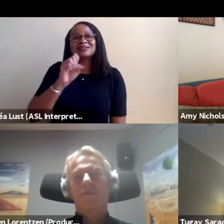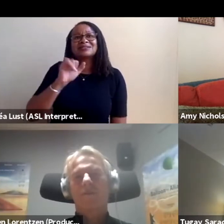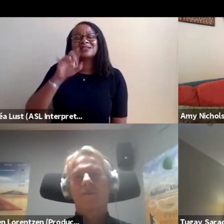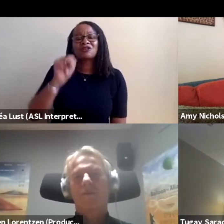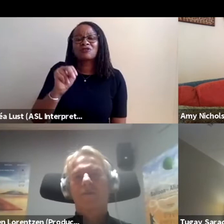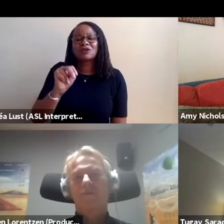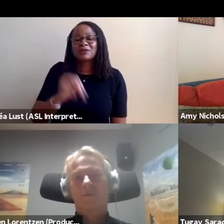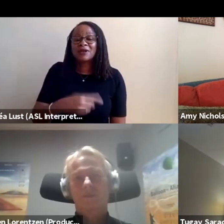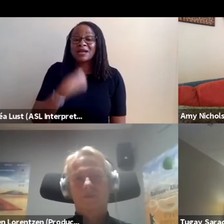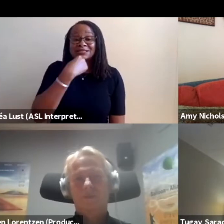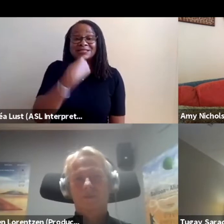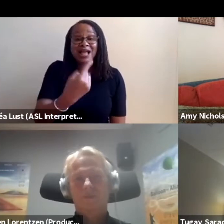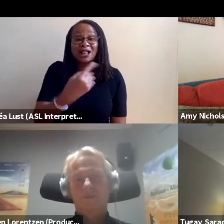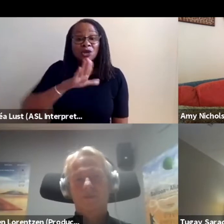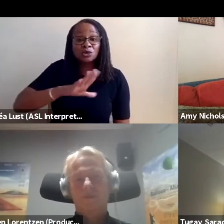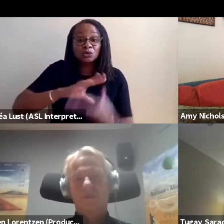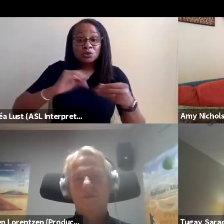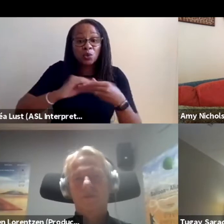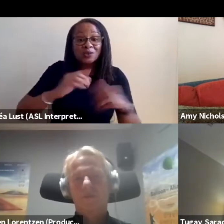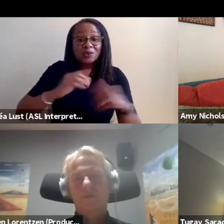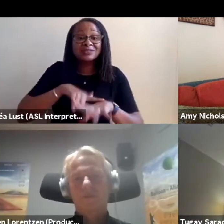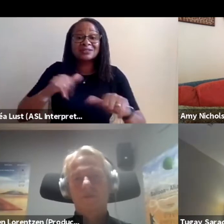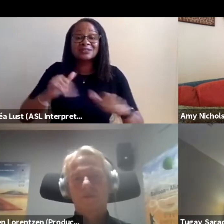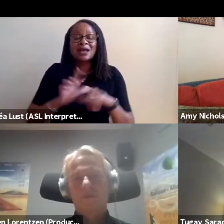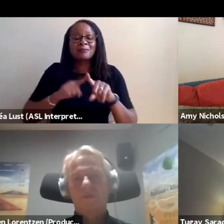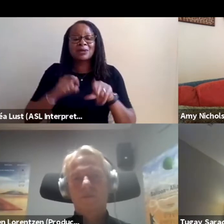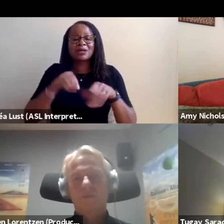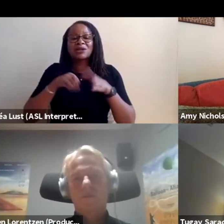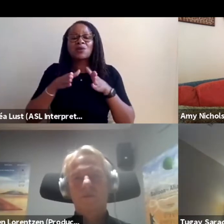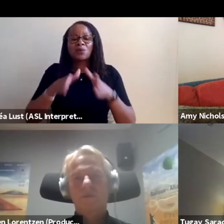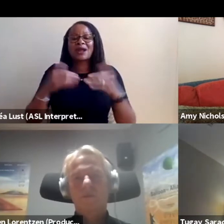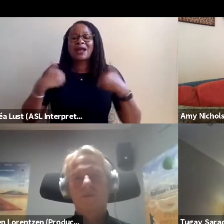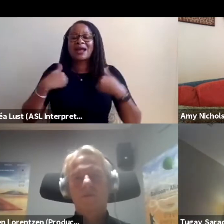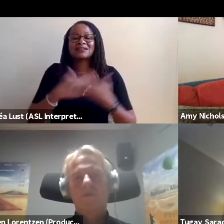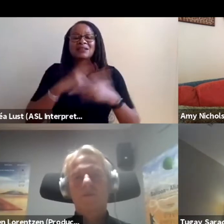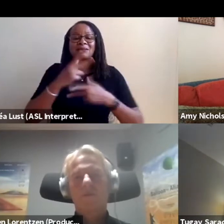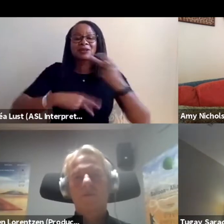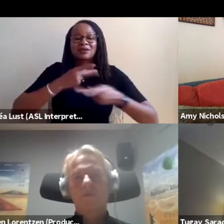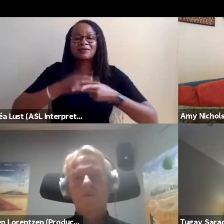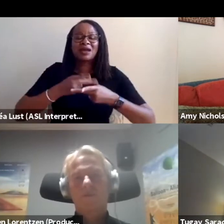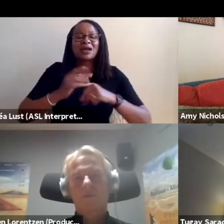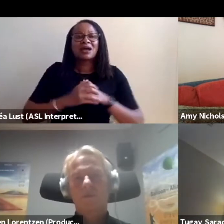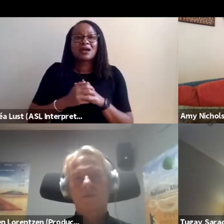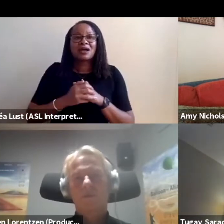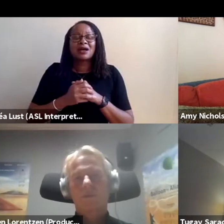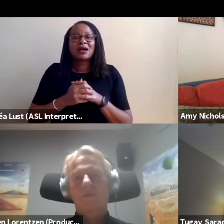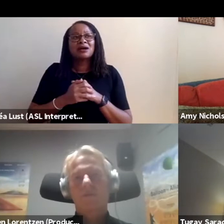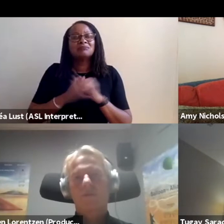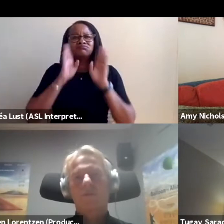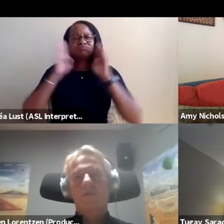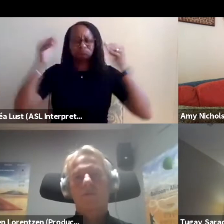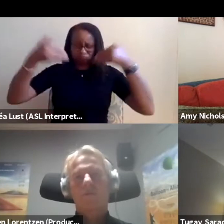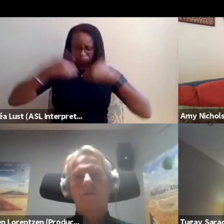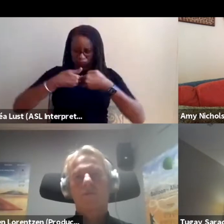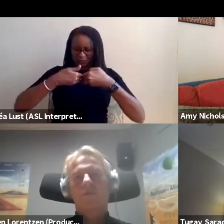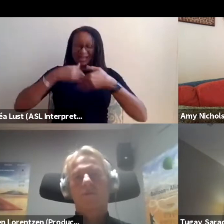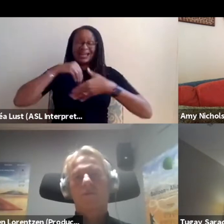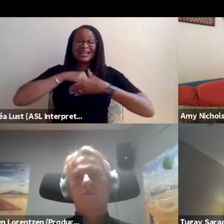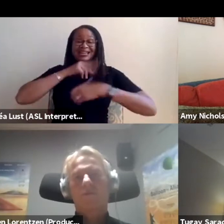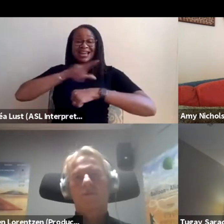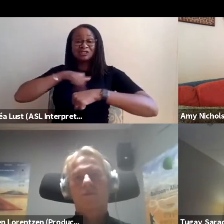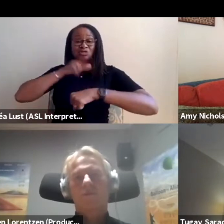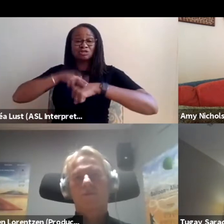only telling her story, but she was in a way having some kind of an in-treatment with herself in the nature, and